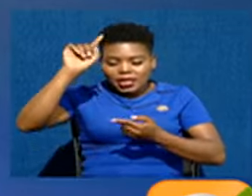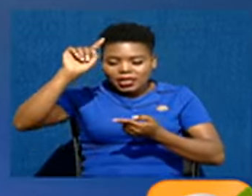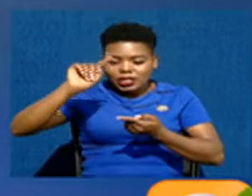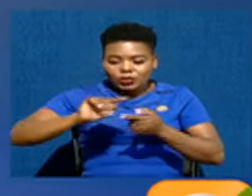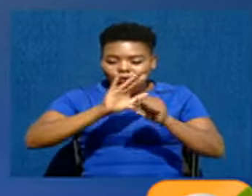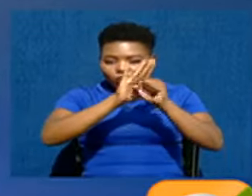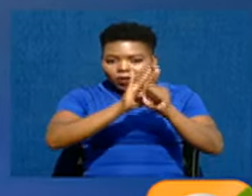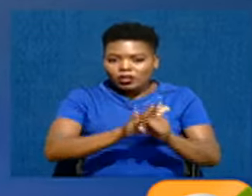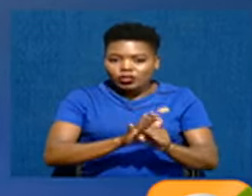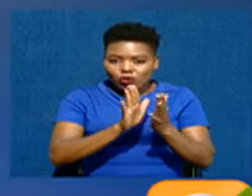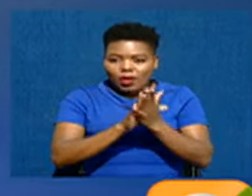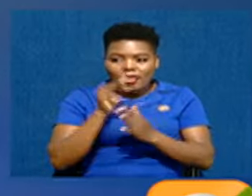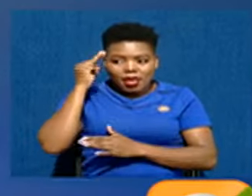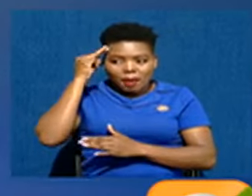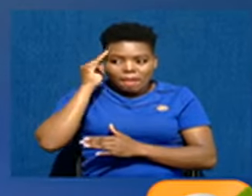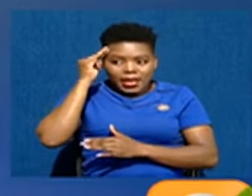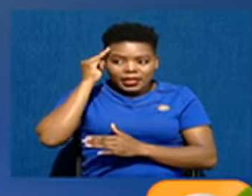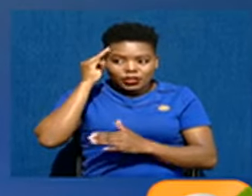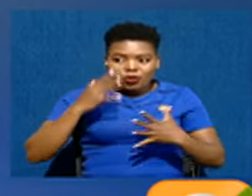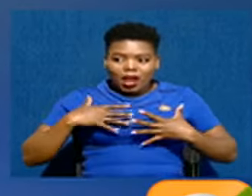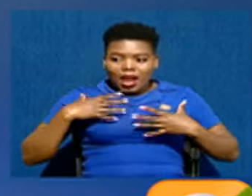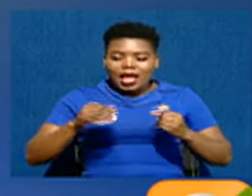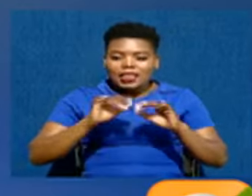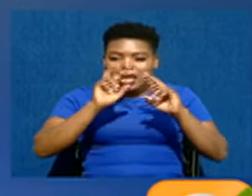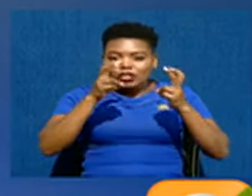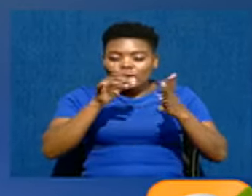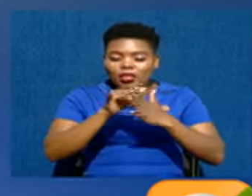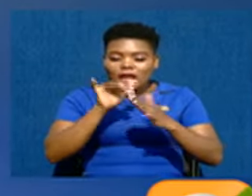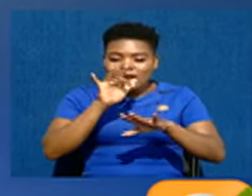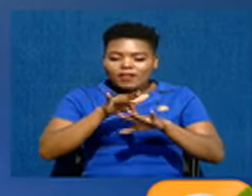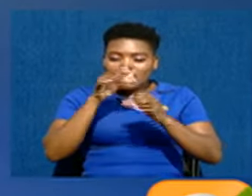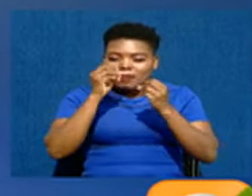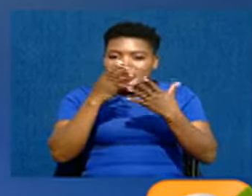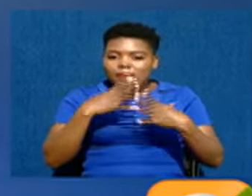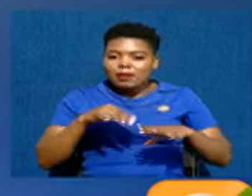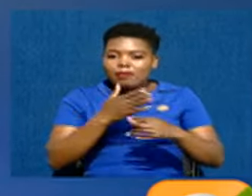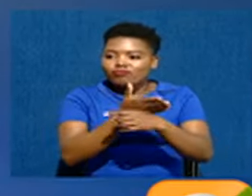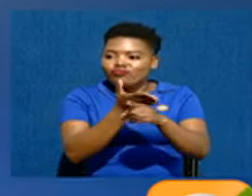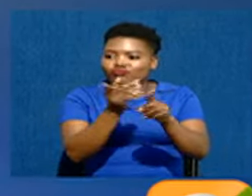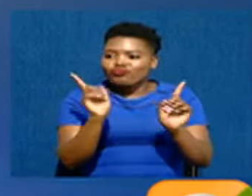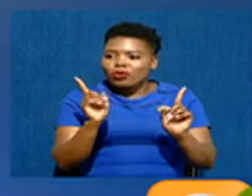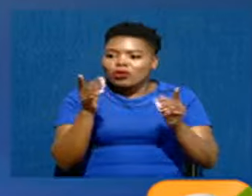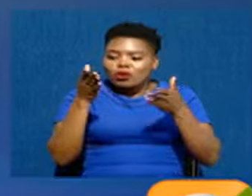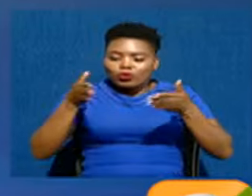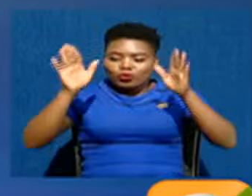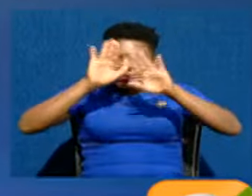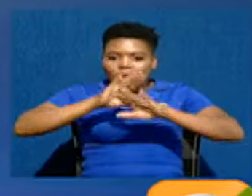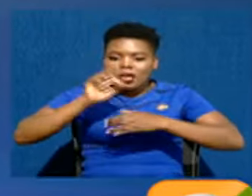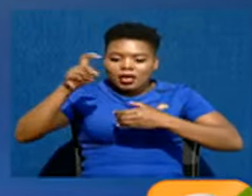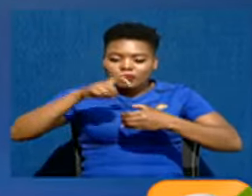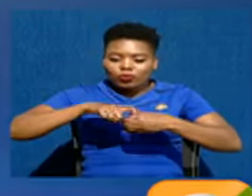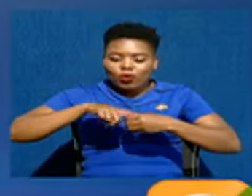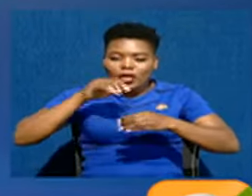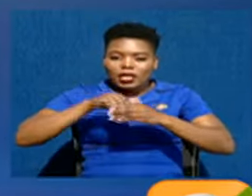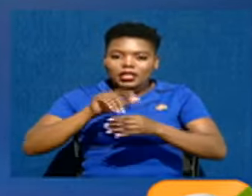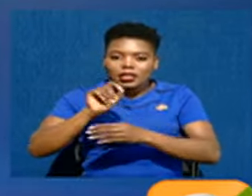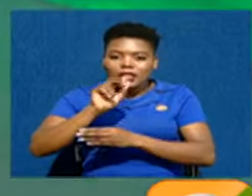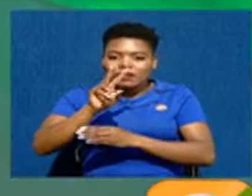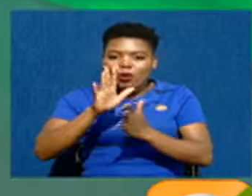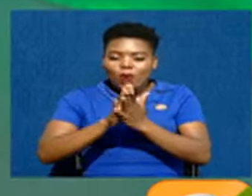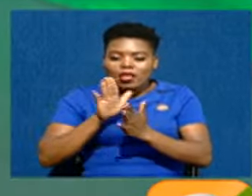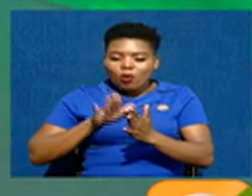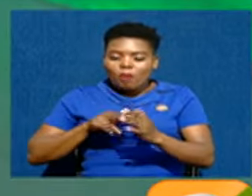mental health issues that affect millions of people worldwide. And tonight, I'm joined in studio by Naomi Nyakio. She's a